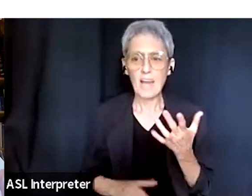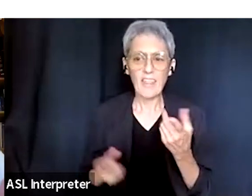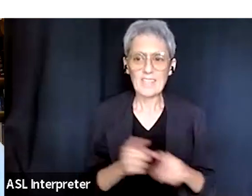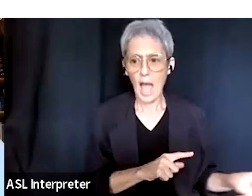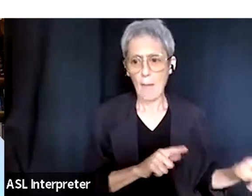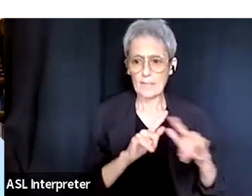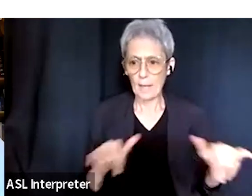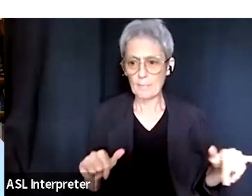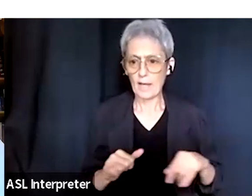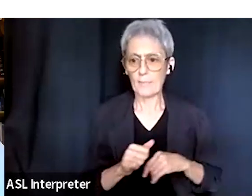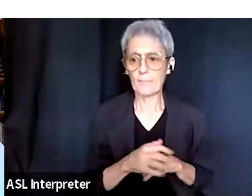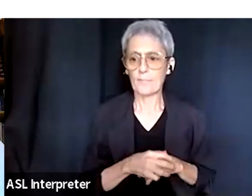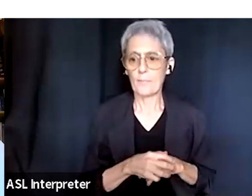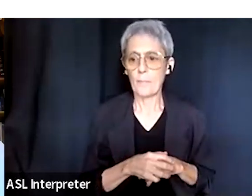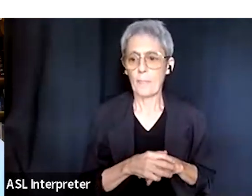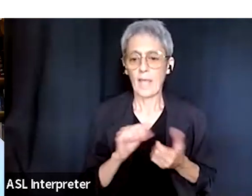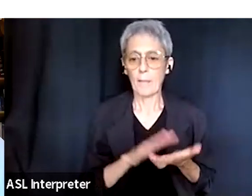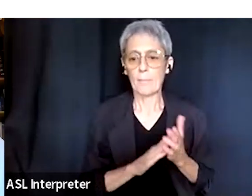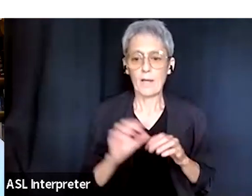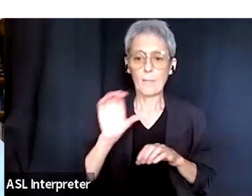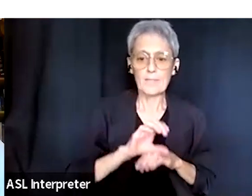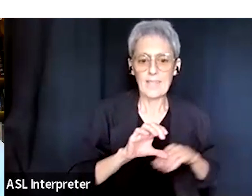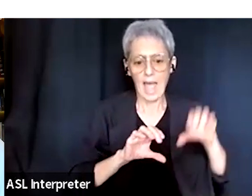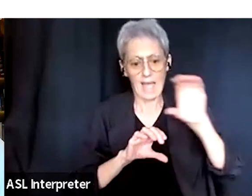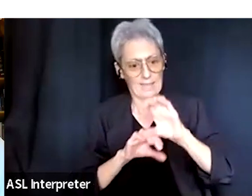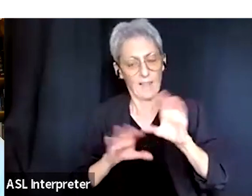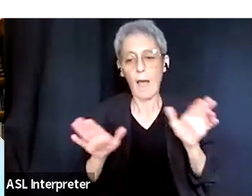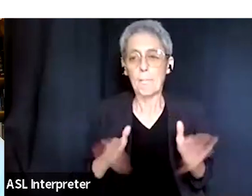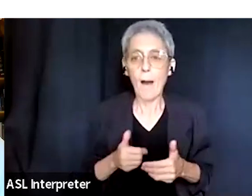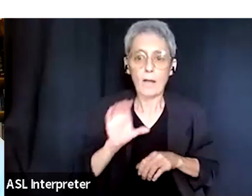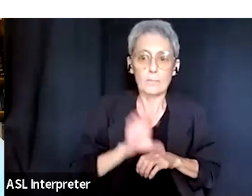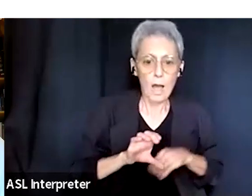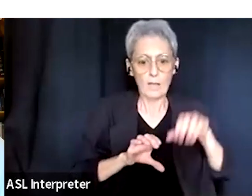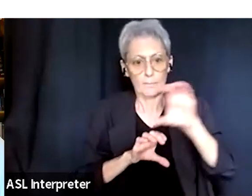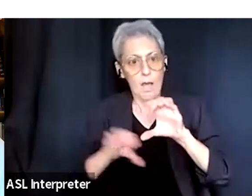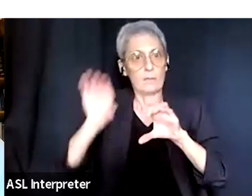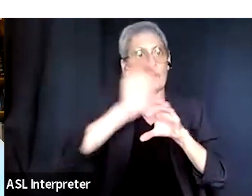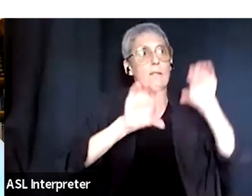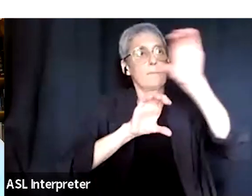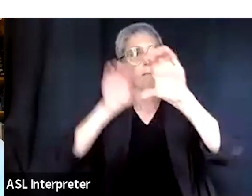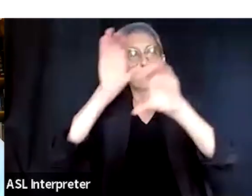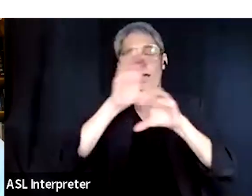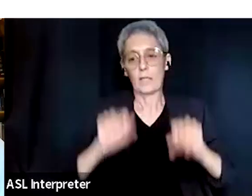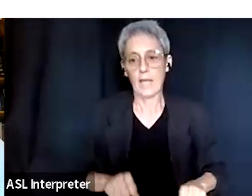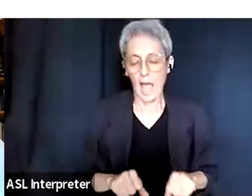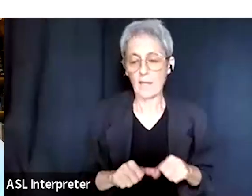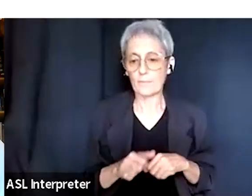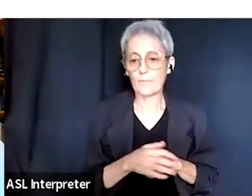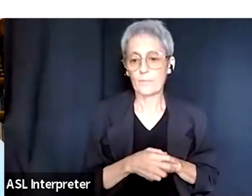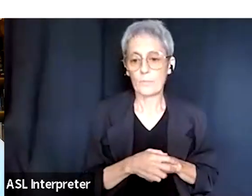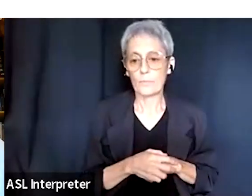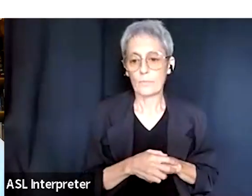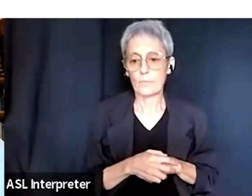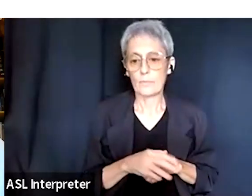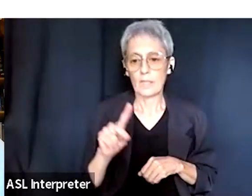can become stacked like boxes upon boxes upon boxes. Pretty good. Karen Vyse recently was talking